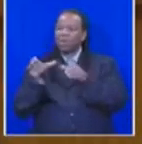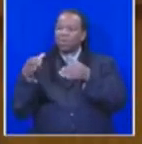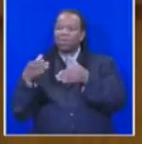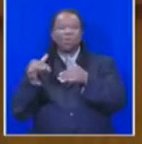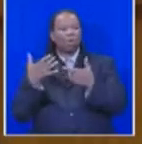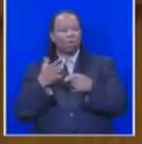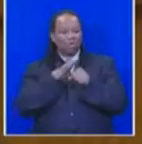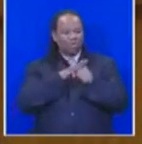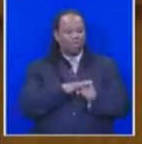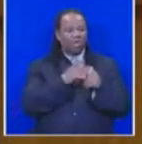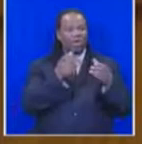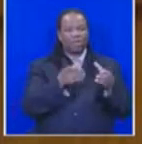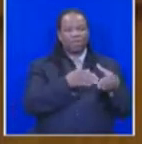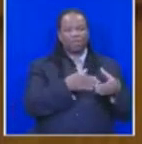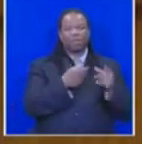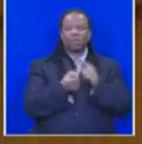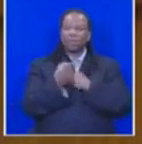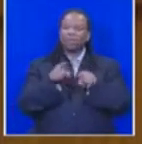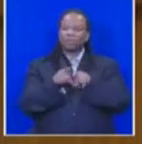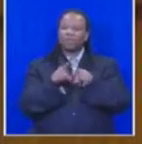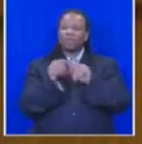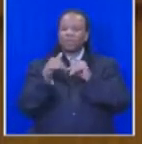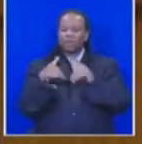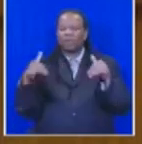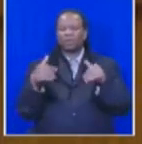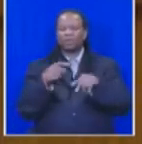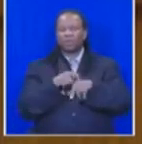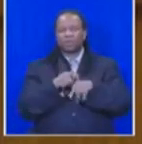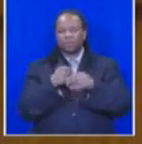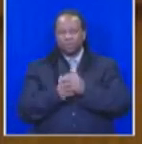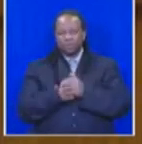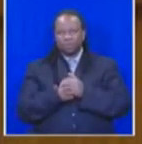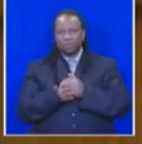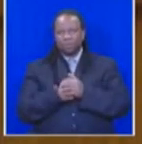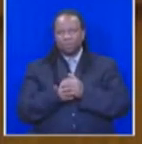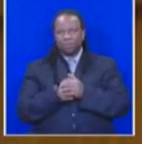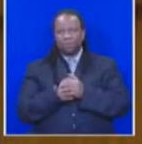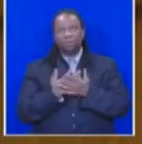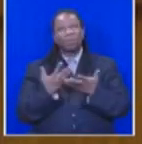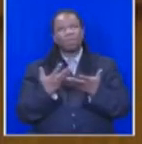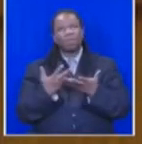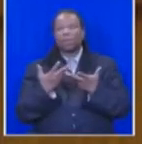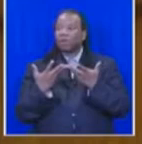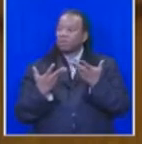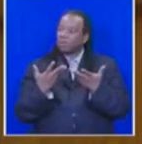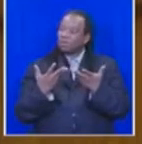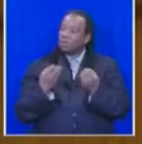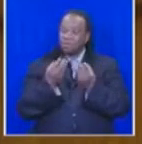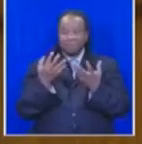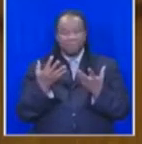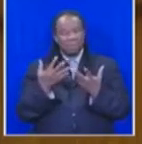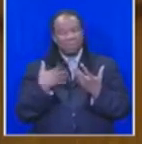over another, as it happened during apartheid in this country. Most people, even if they do not approve of overt racism,